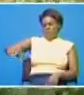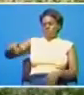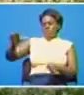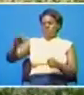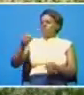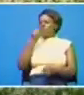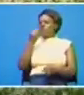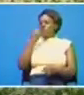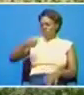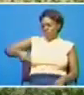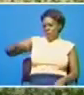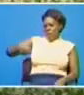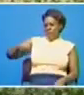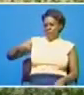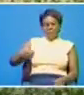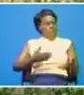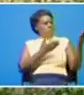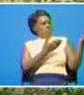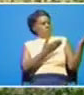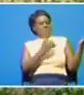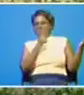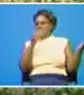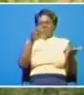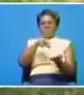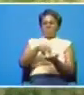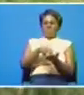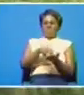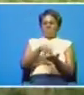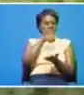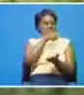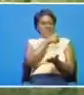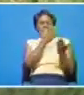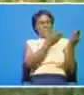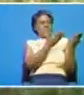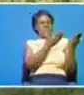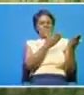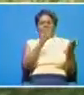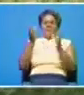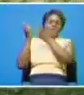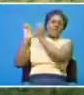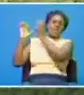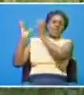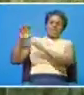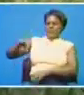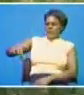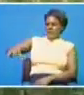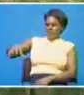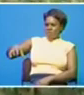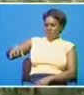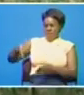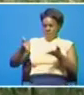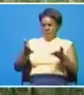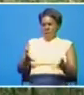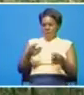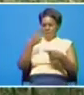basket. This is, however, not the case. This is Magarini constituency in Kilifi County. It is now